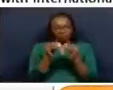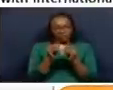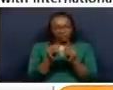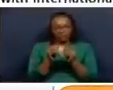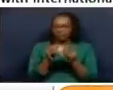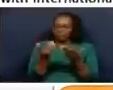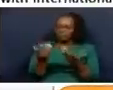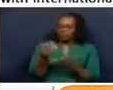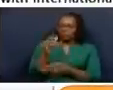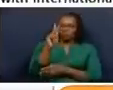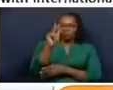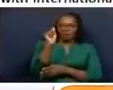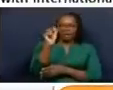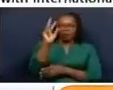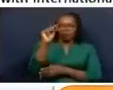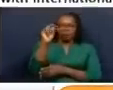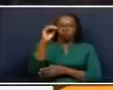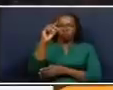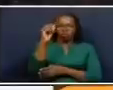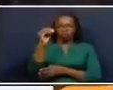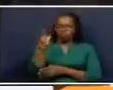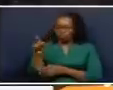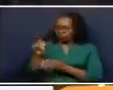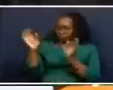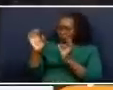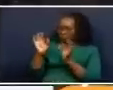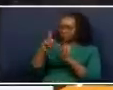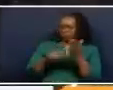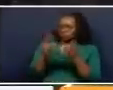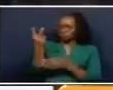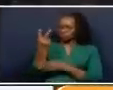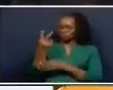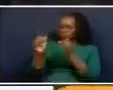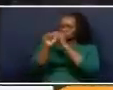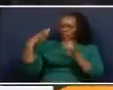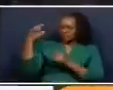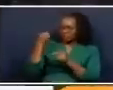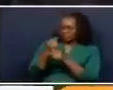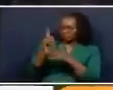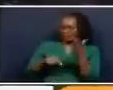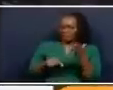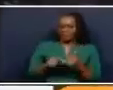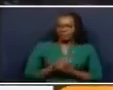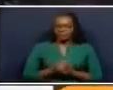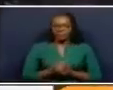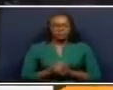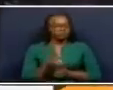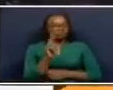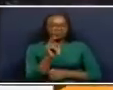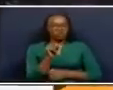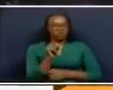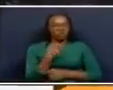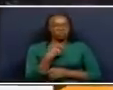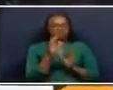what the two main principals did today? Maybe not surprised, because if you look at it from